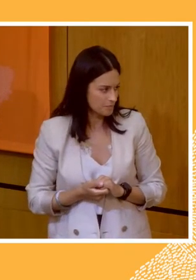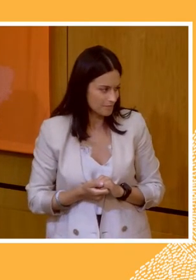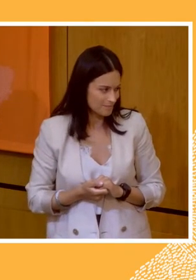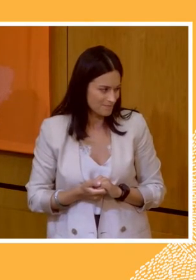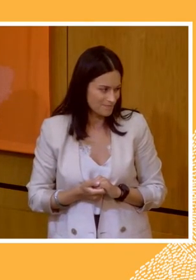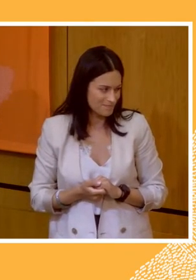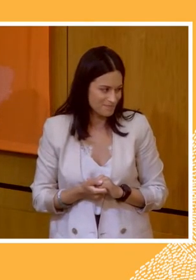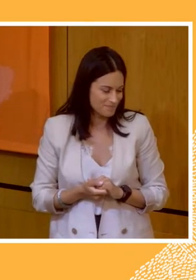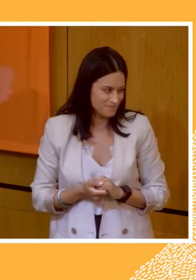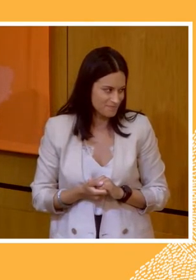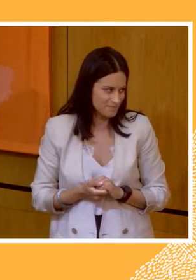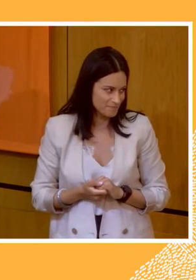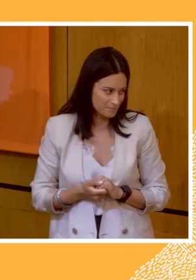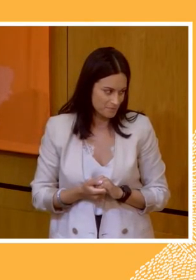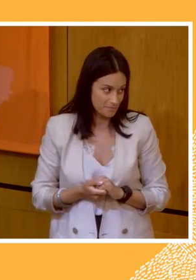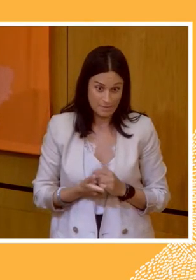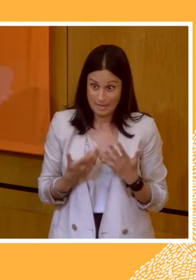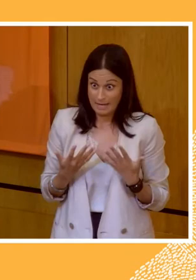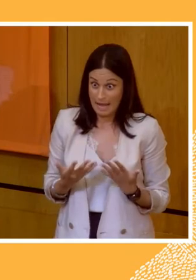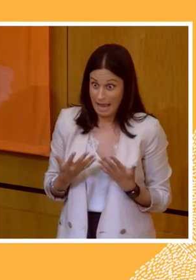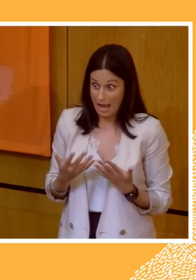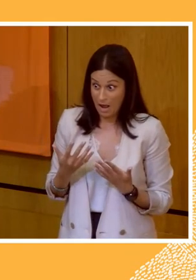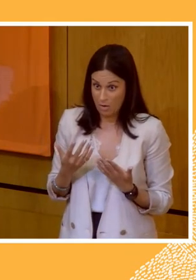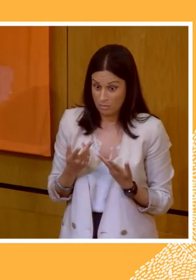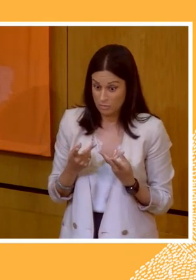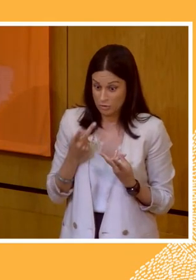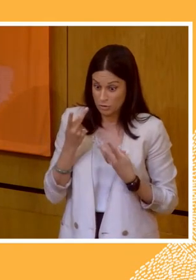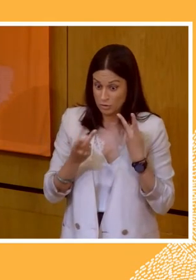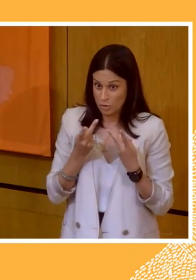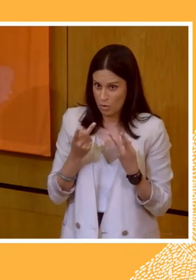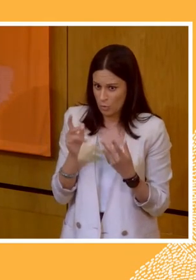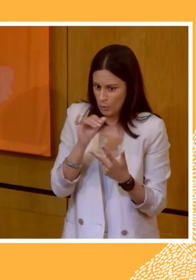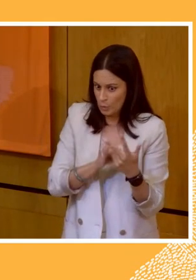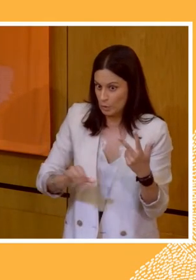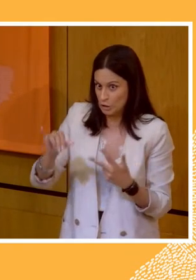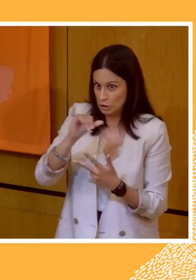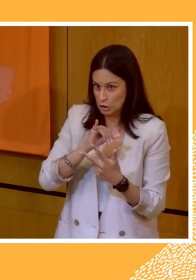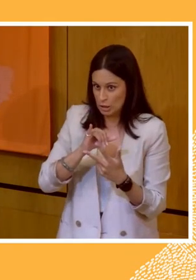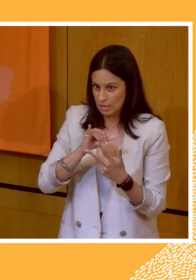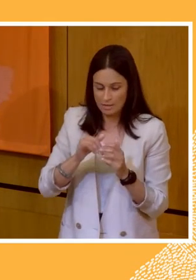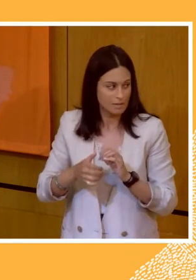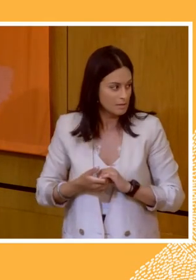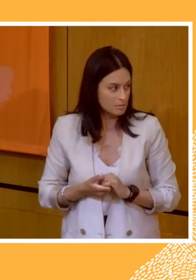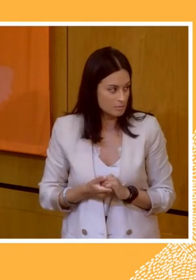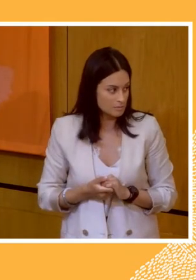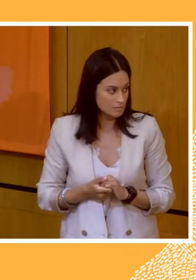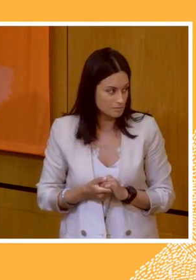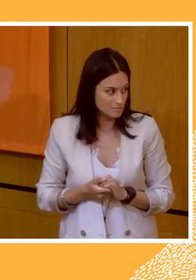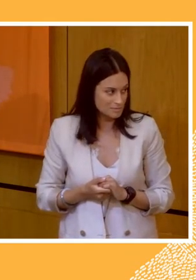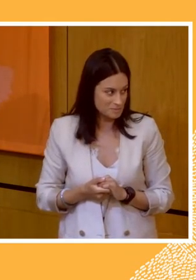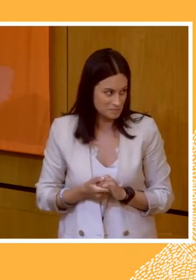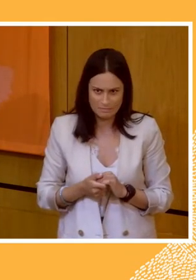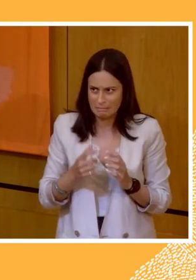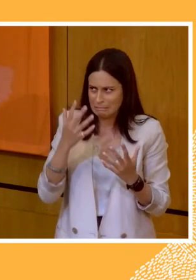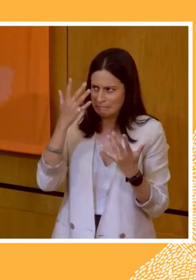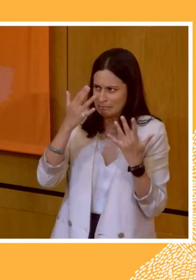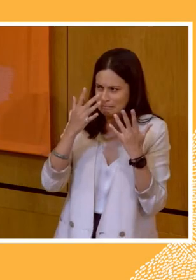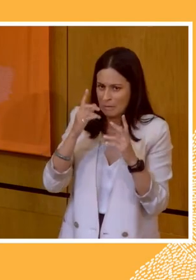And the one that we have, which one is that? The one that we're going to play? It's the same one as the foreign one. Do you remember?